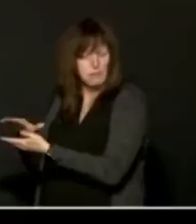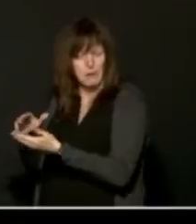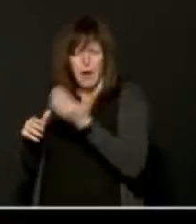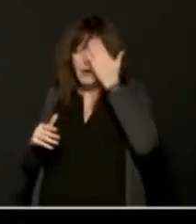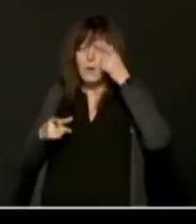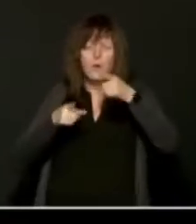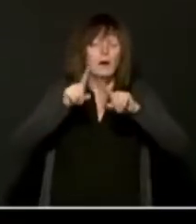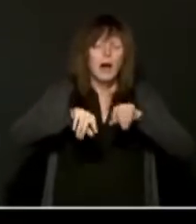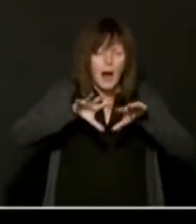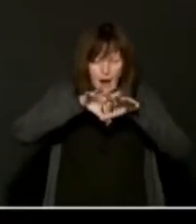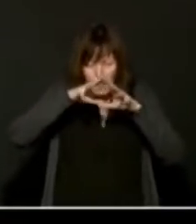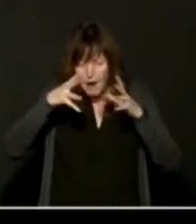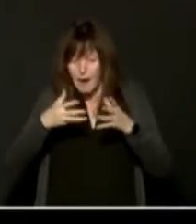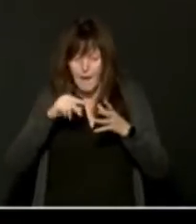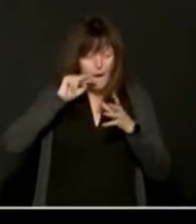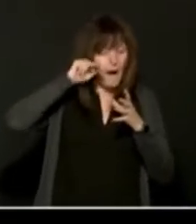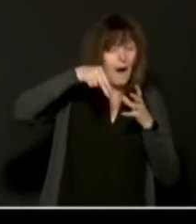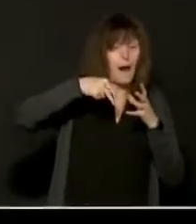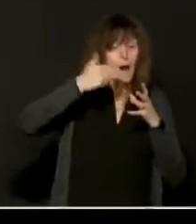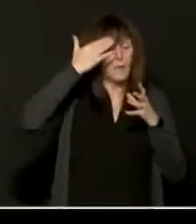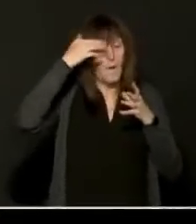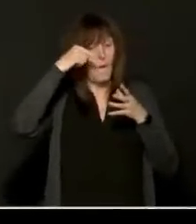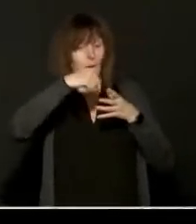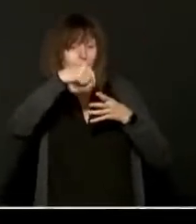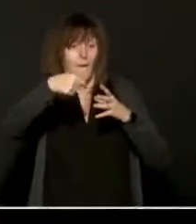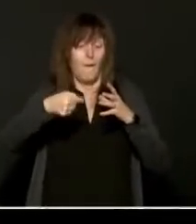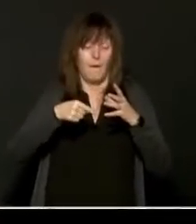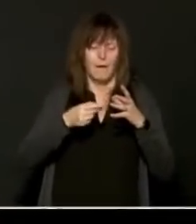the summer is going to look?